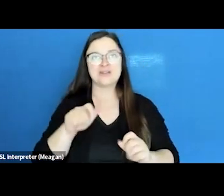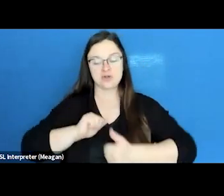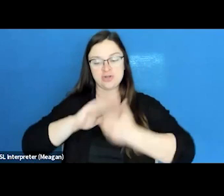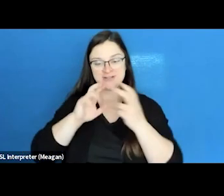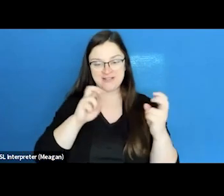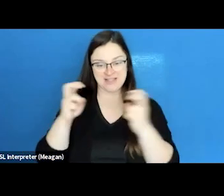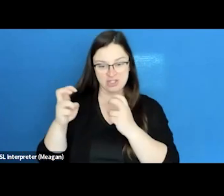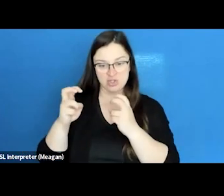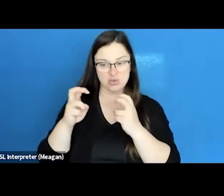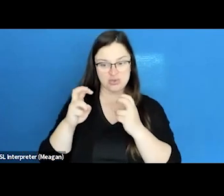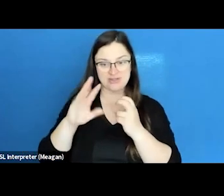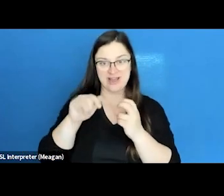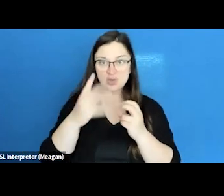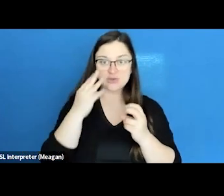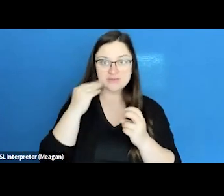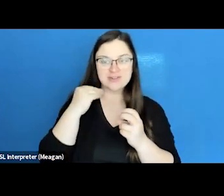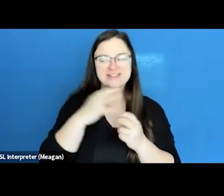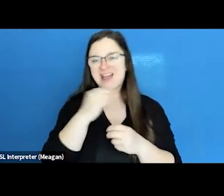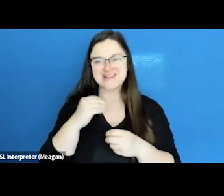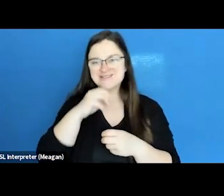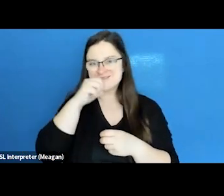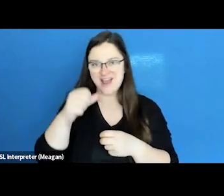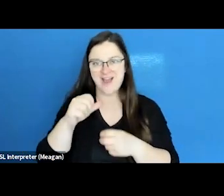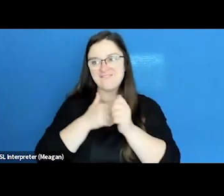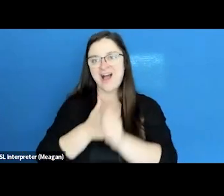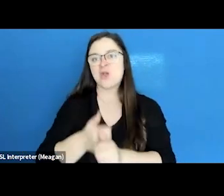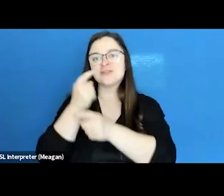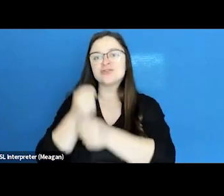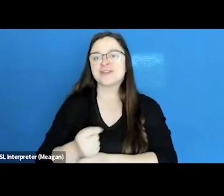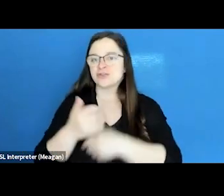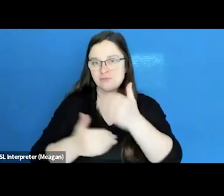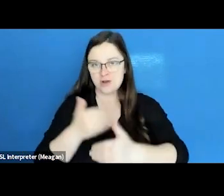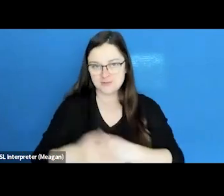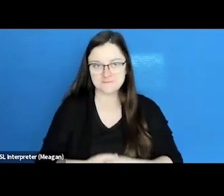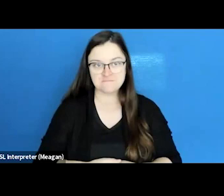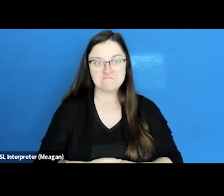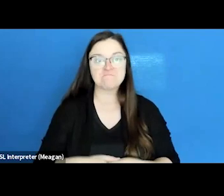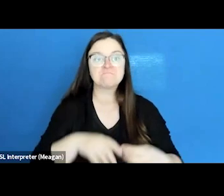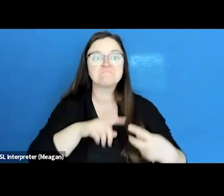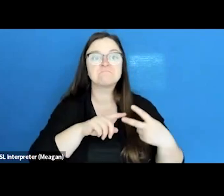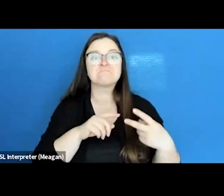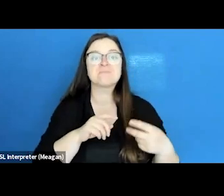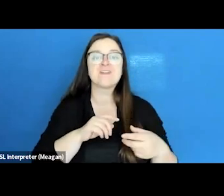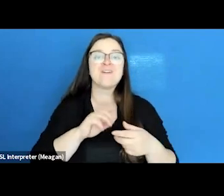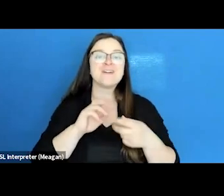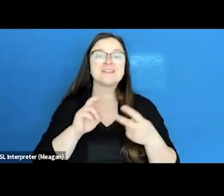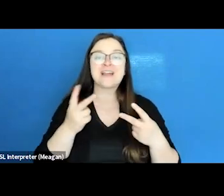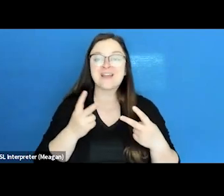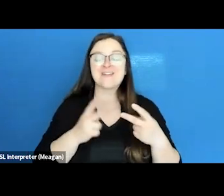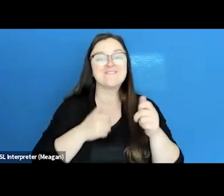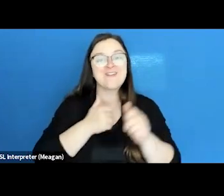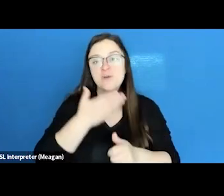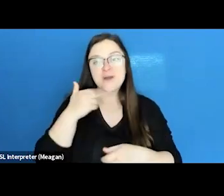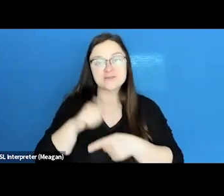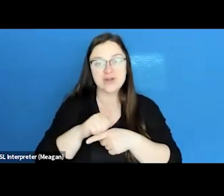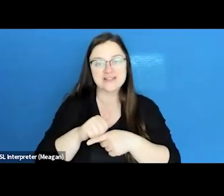in a traditional manner. Second, follow best practices. And best practices says, keep it simple. You are to have no